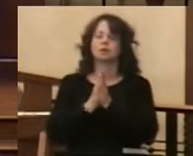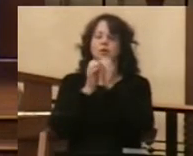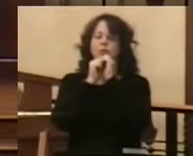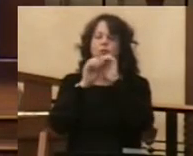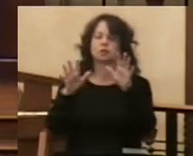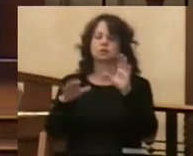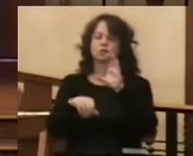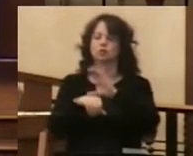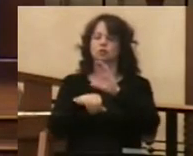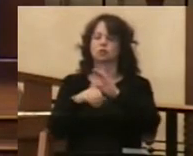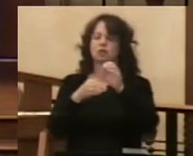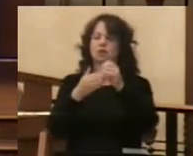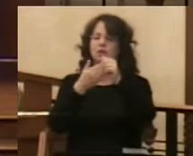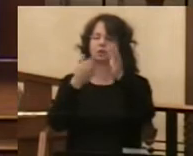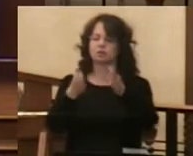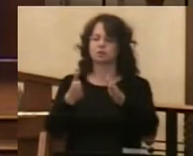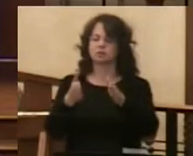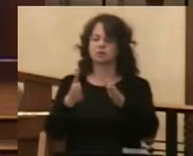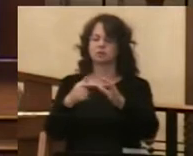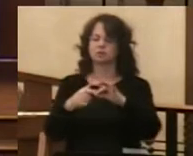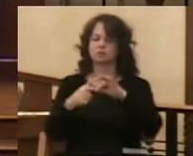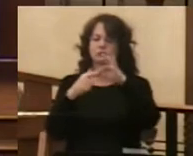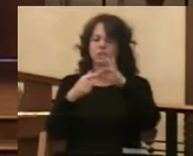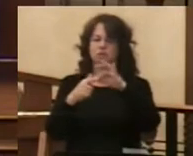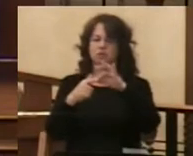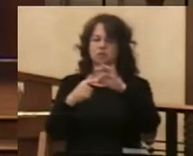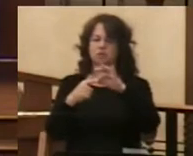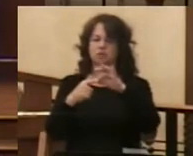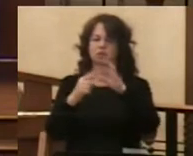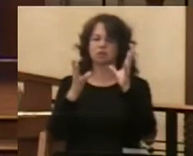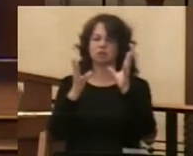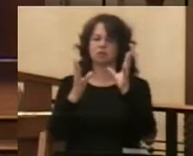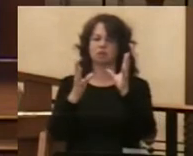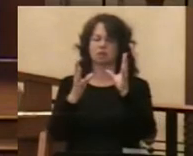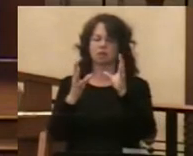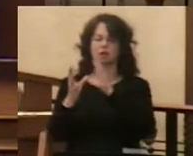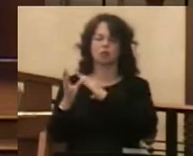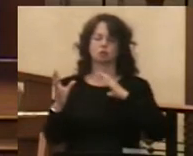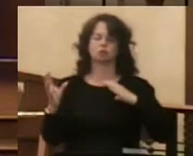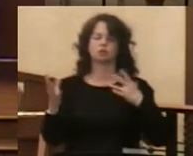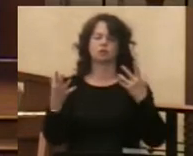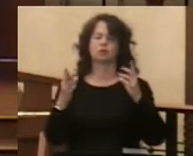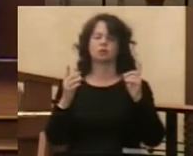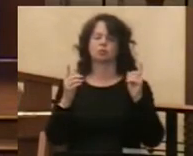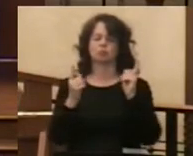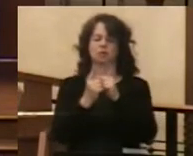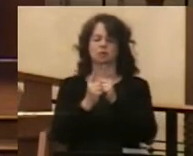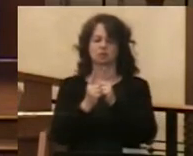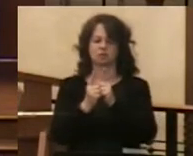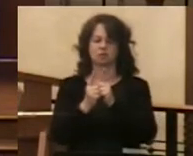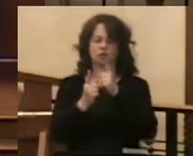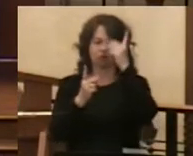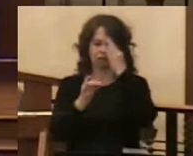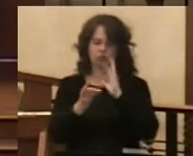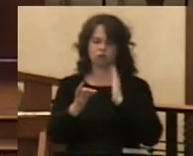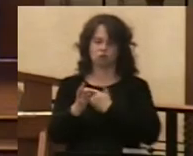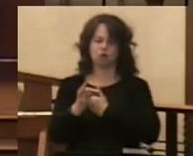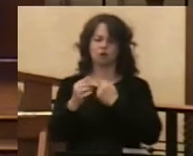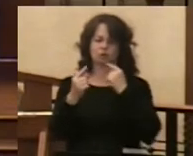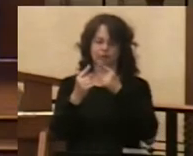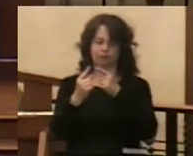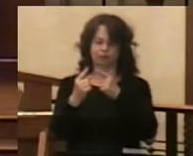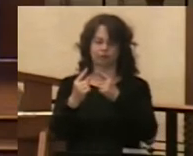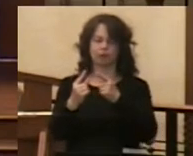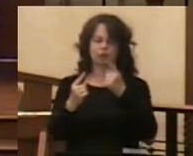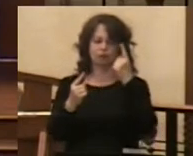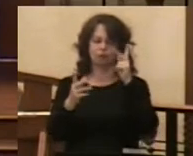Bless our church leaders, especially our church council, as they meet and keep us faithful to our ministry. Bless those who